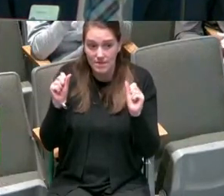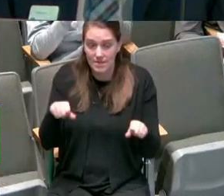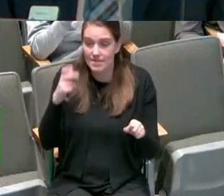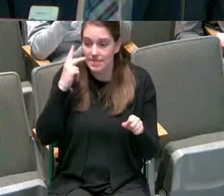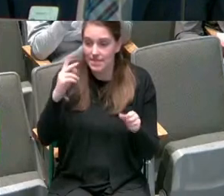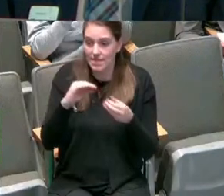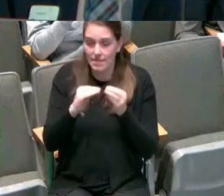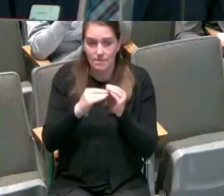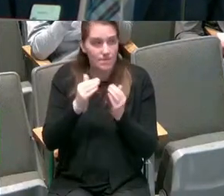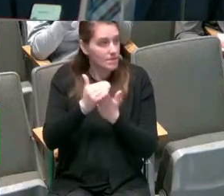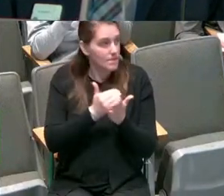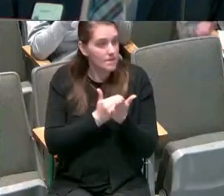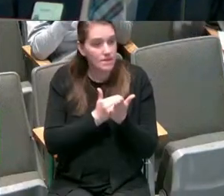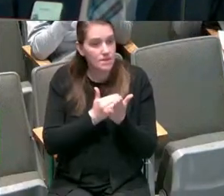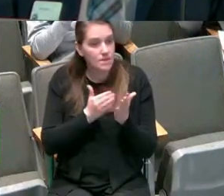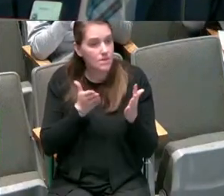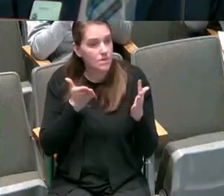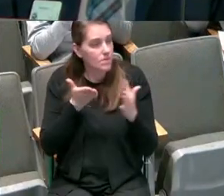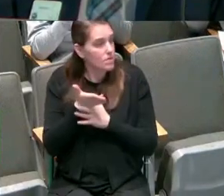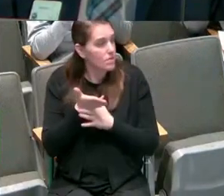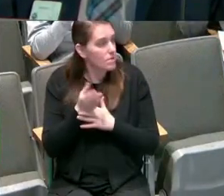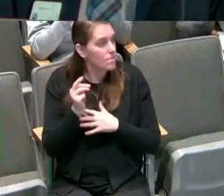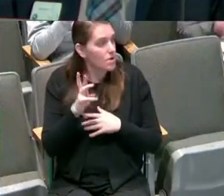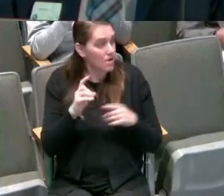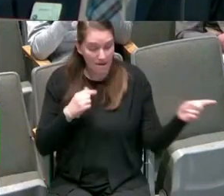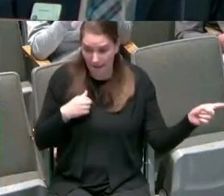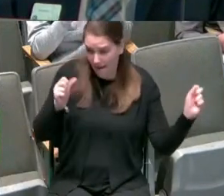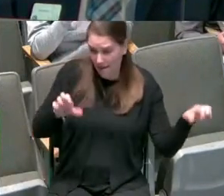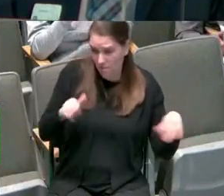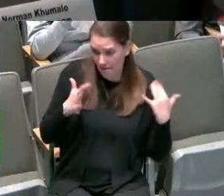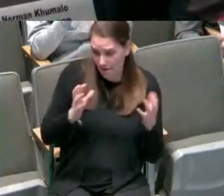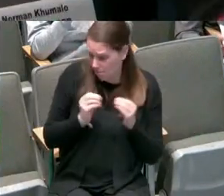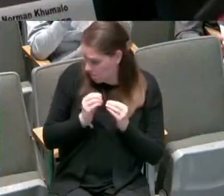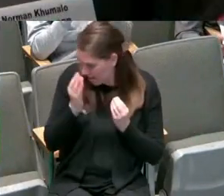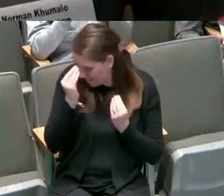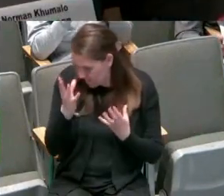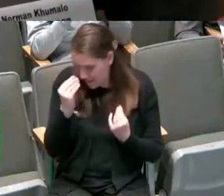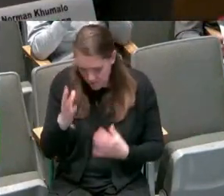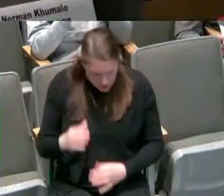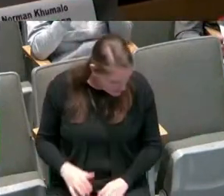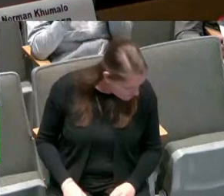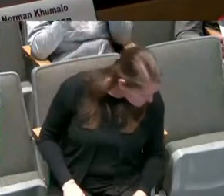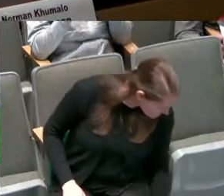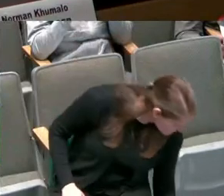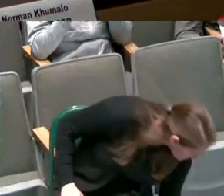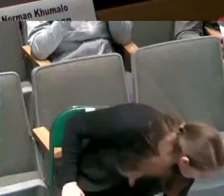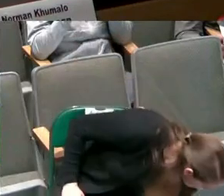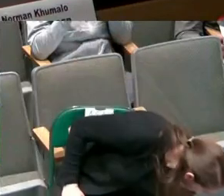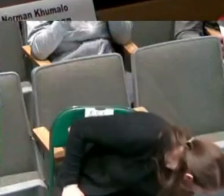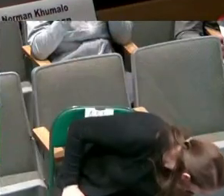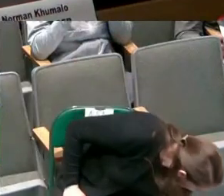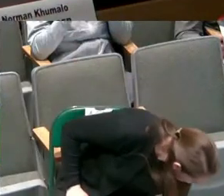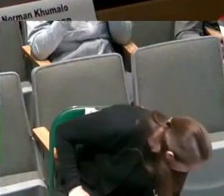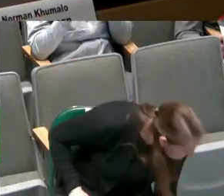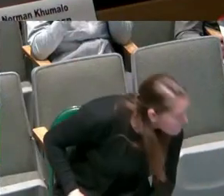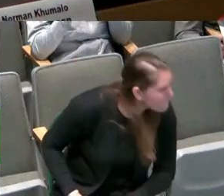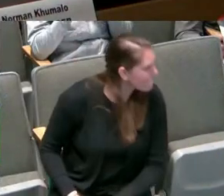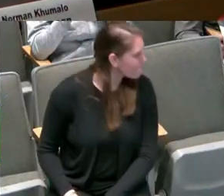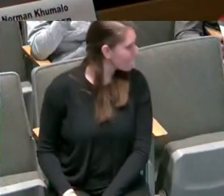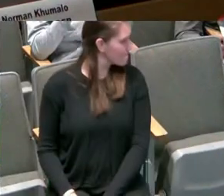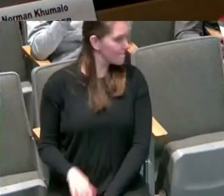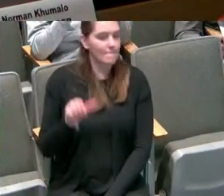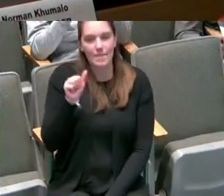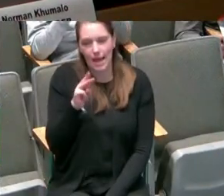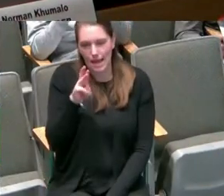second yeah provide more information thank you should I provide more information on